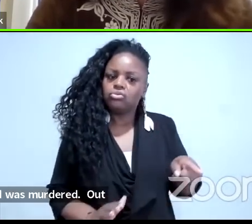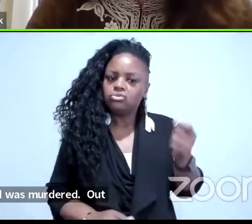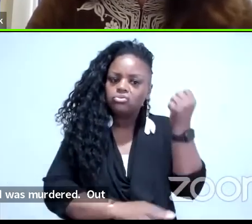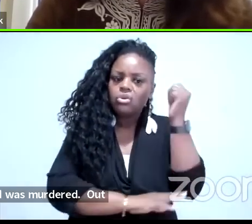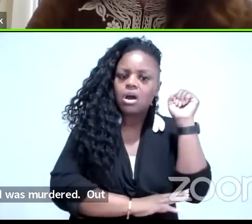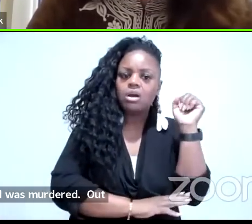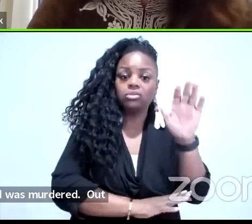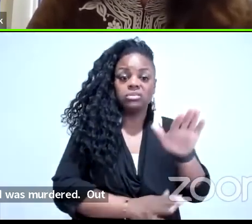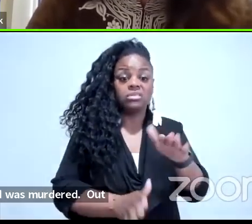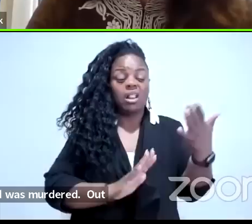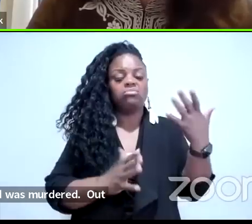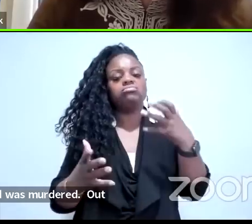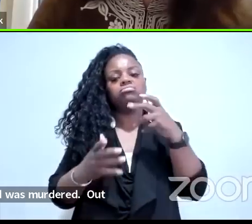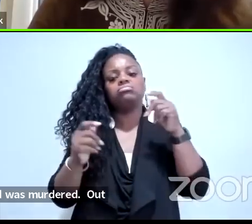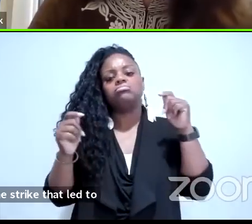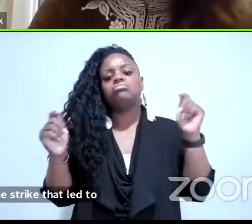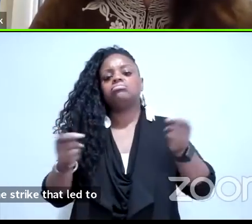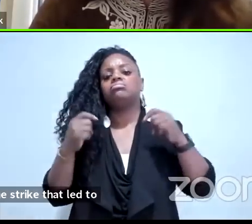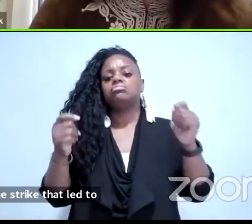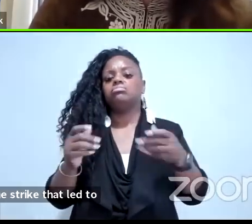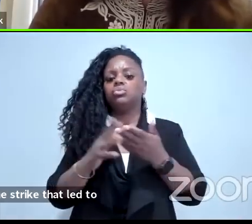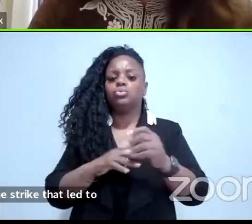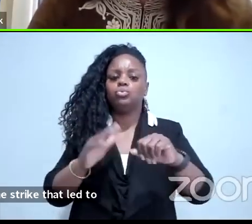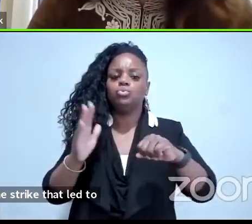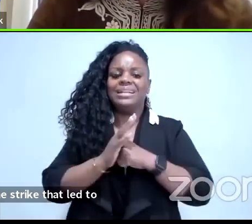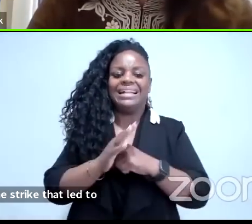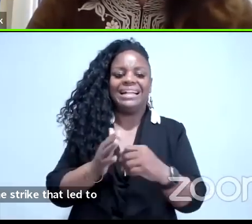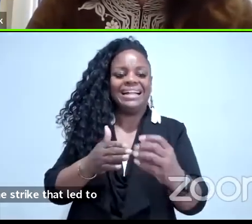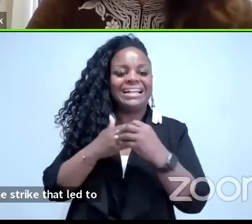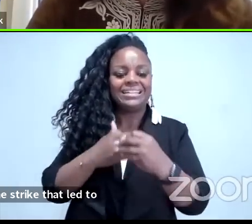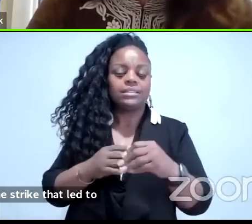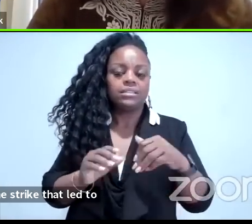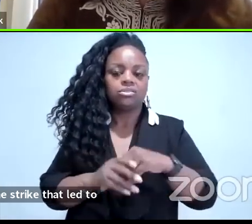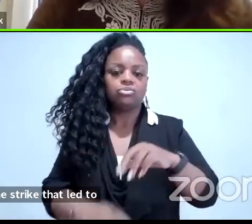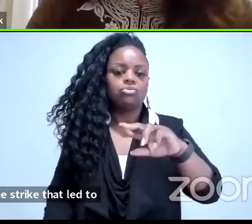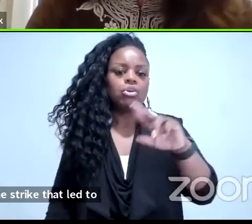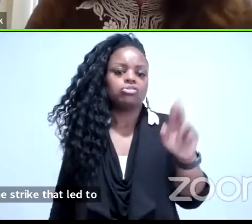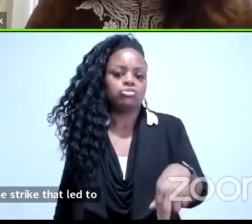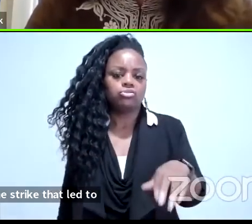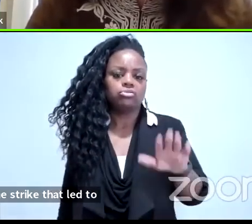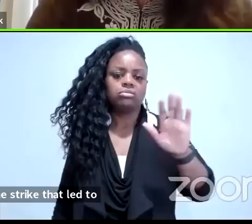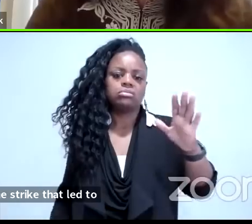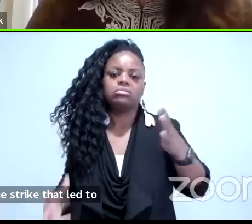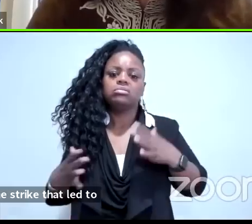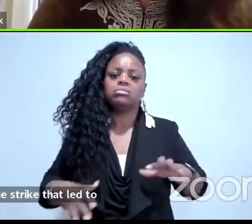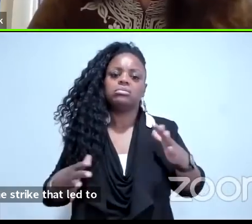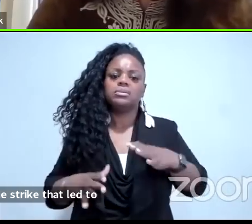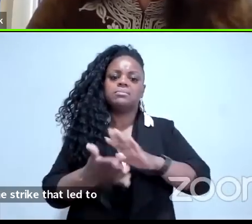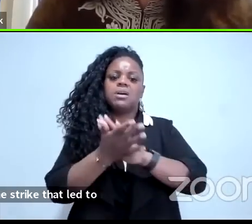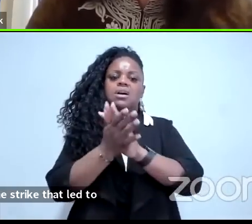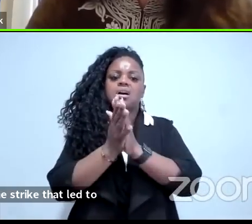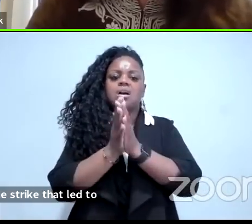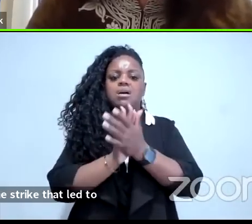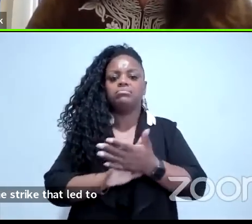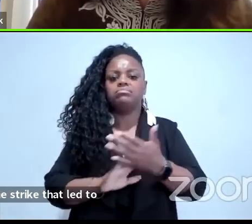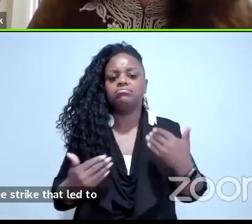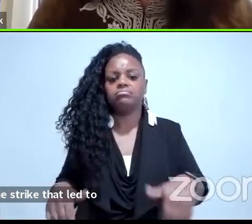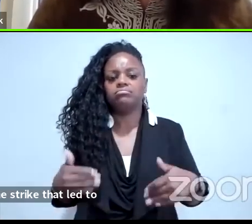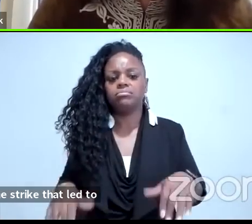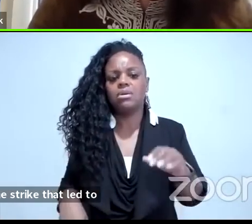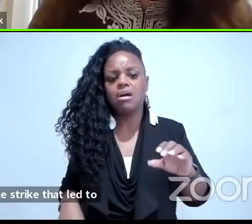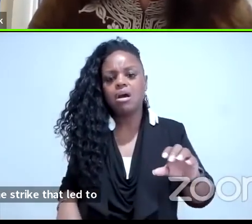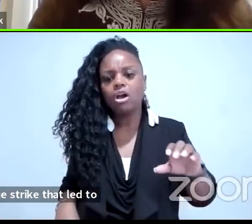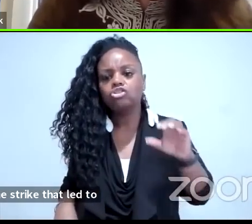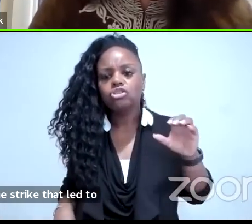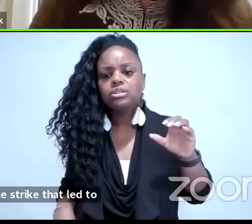garment industry becoming 100% unionized. And I think what we're doing in our industry is very similar, but it took a general